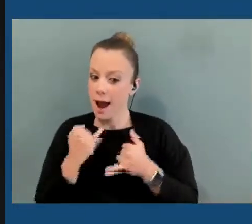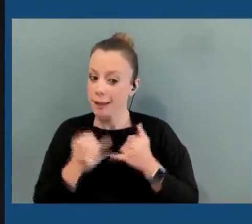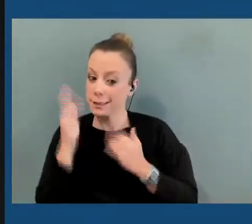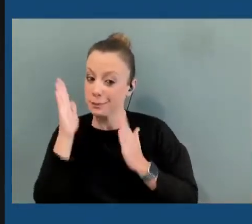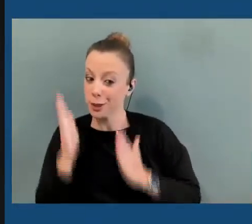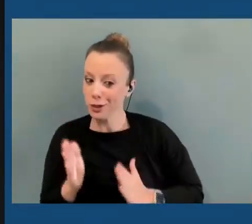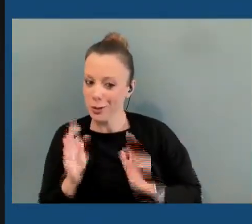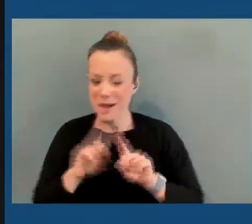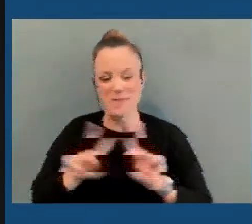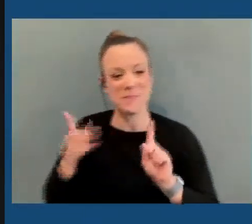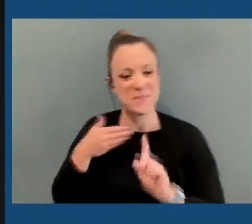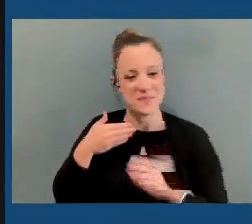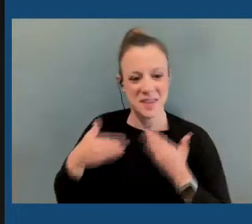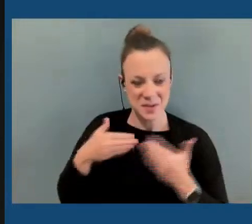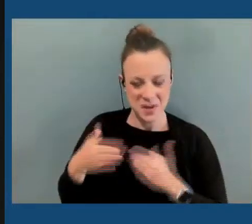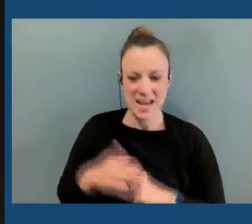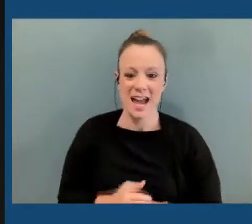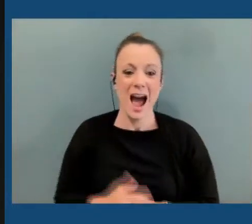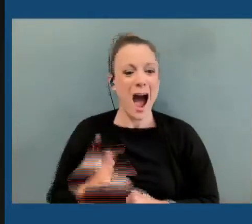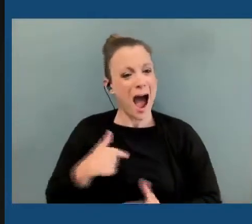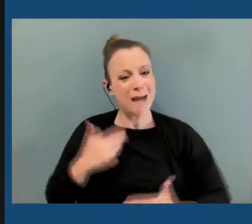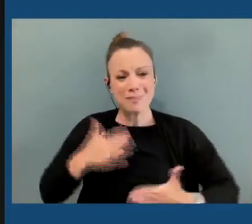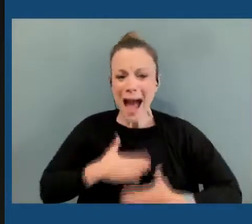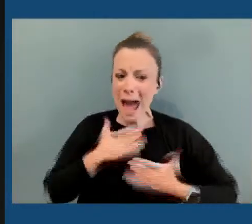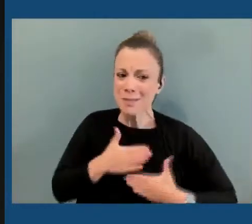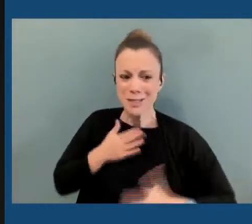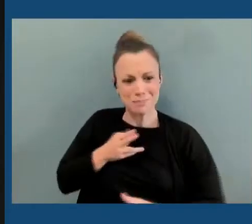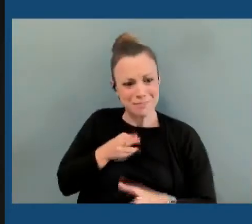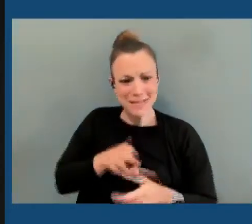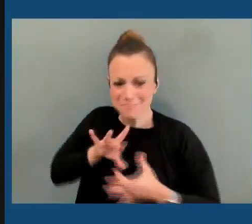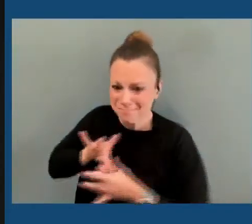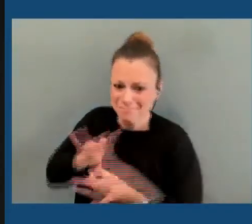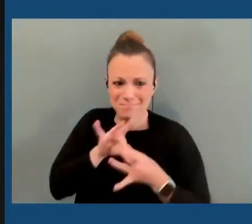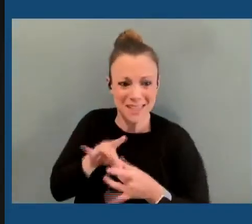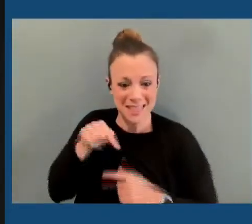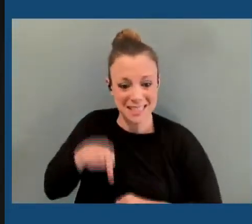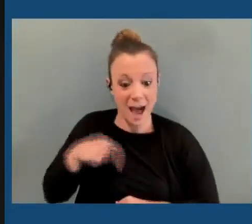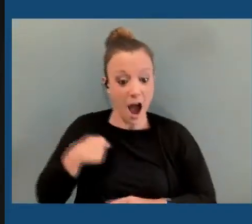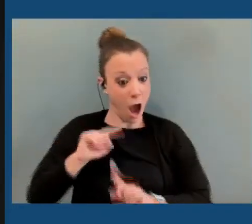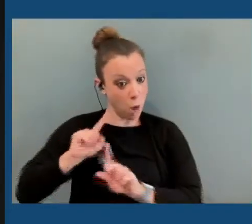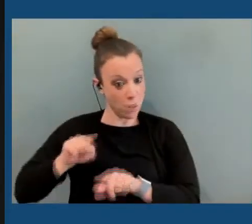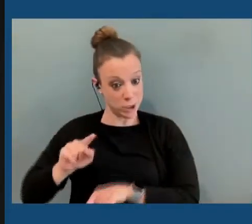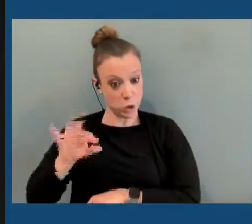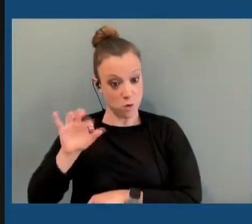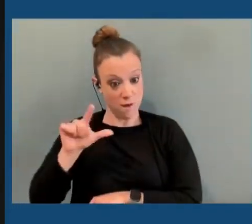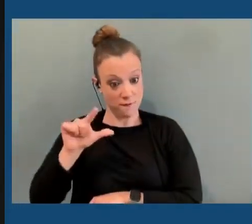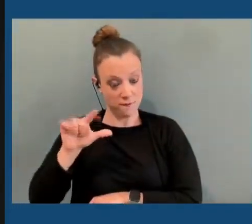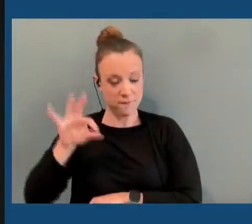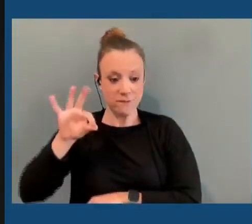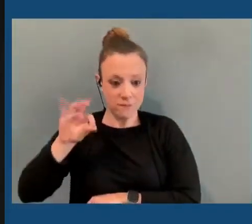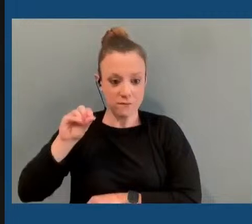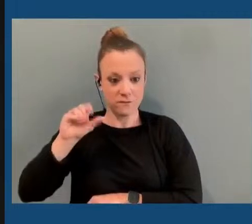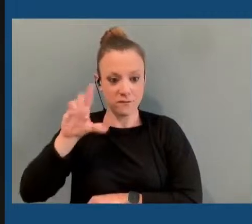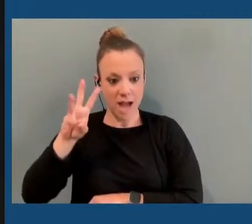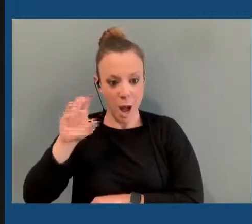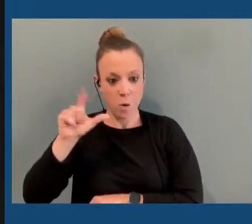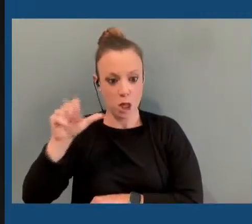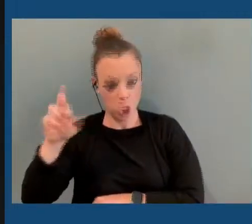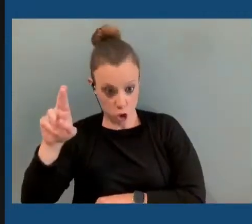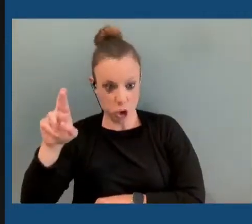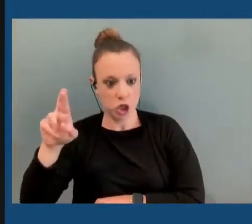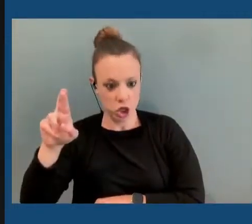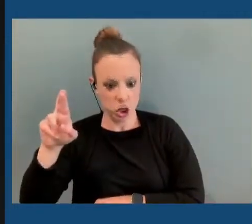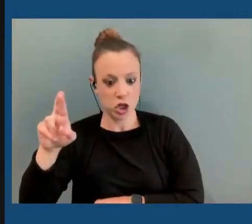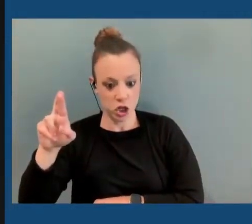But again, I'm glad to be a part of this. I went to Fowler, and I will be dating myself, but